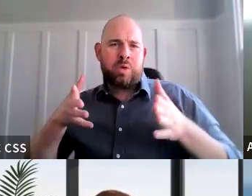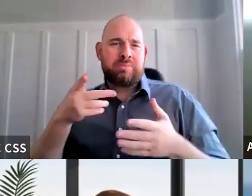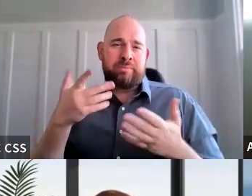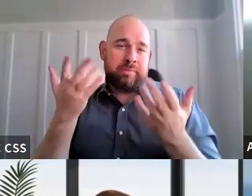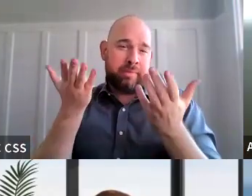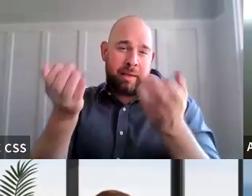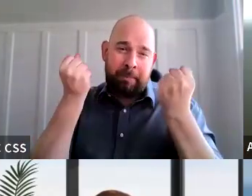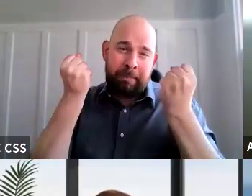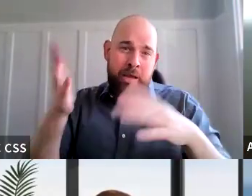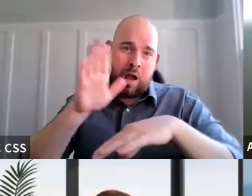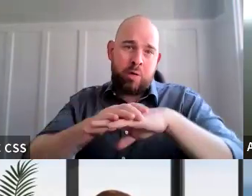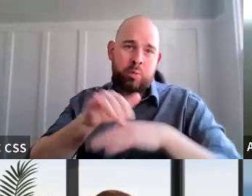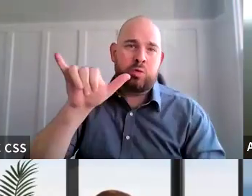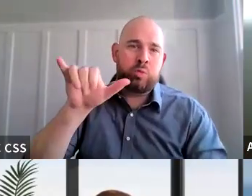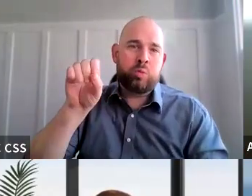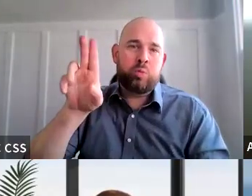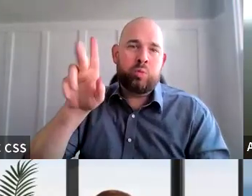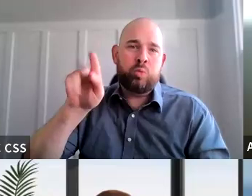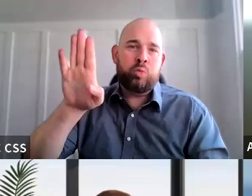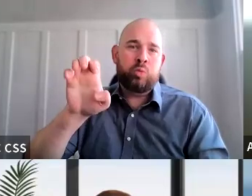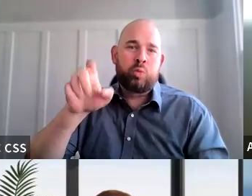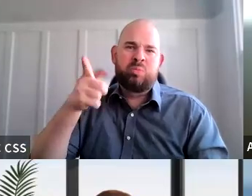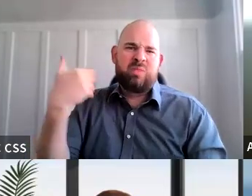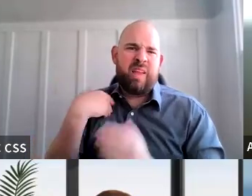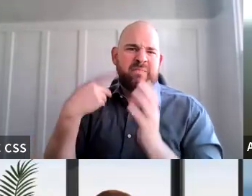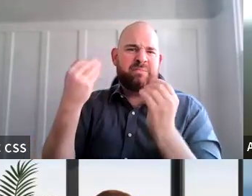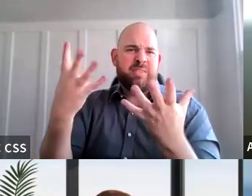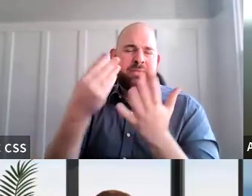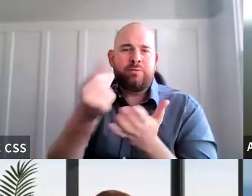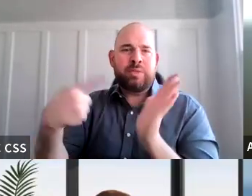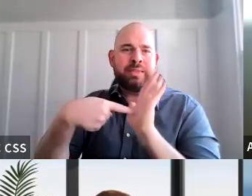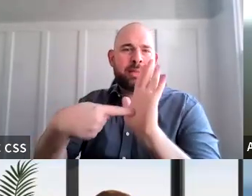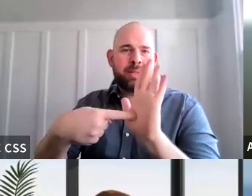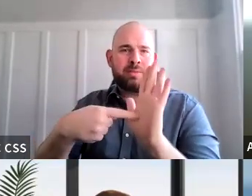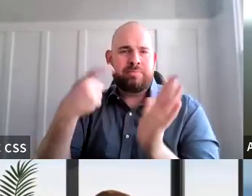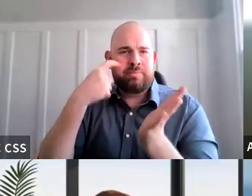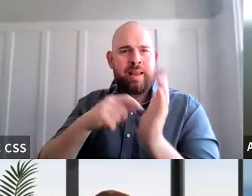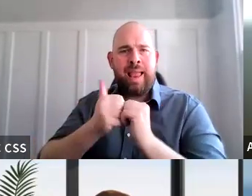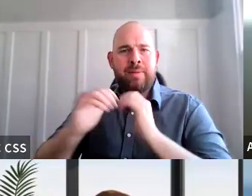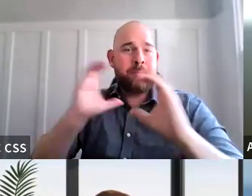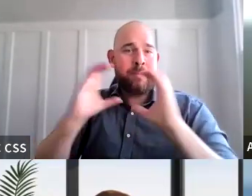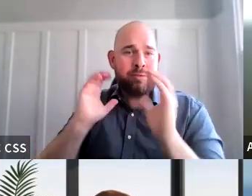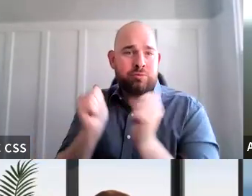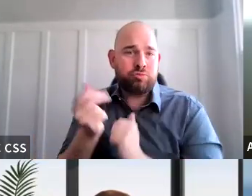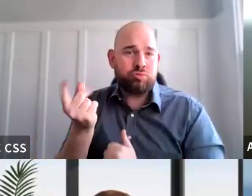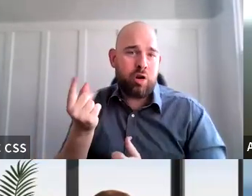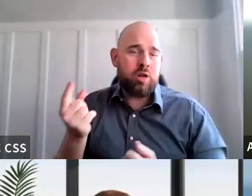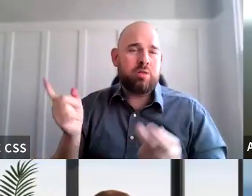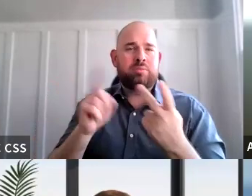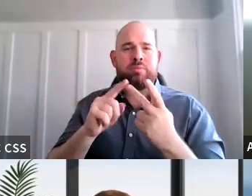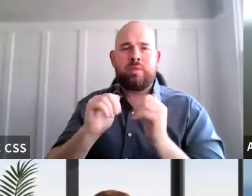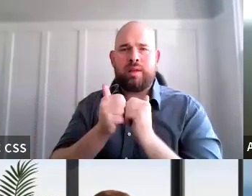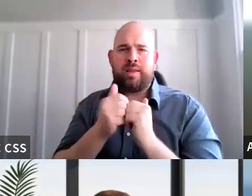cats or dogs about their behavior. That doesn't relate to anything that they may hear,